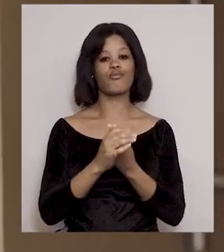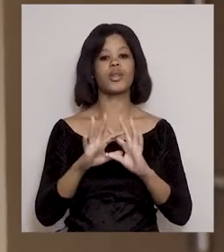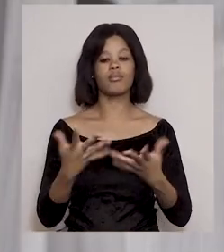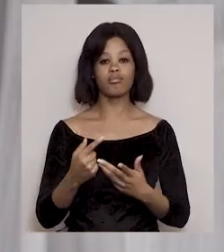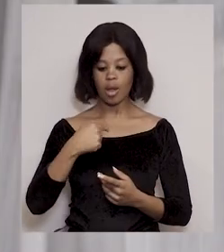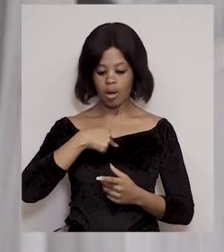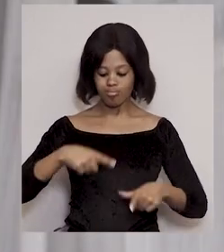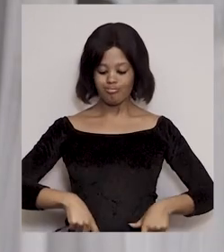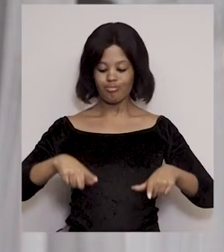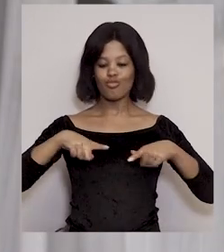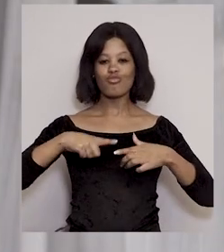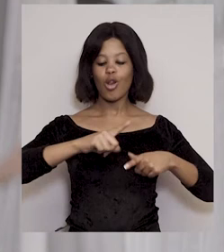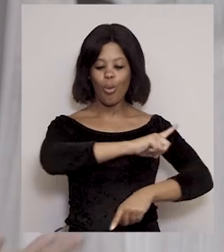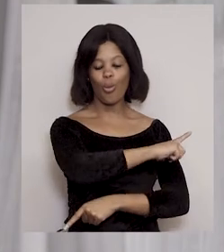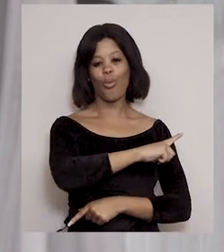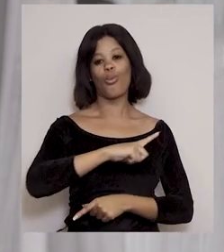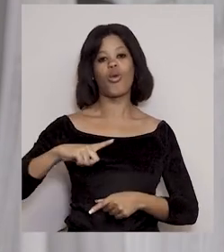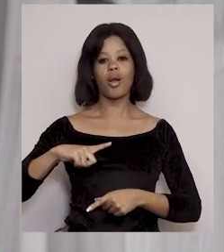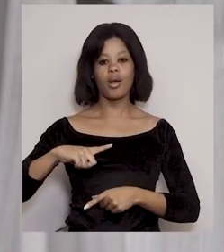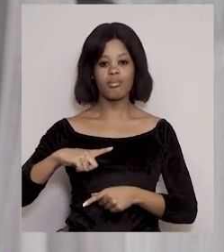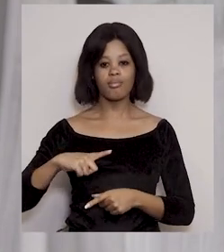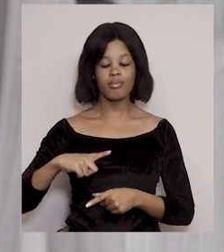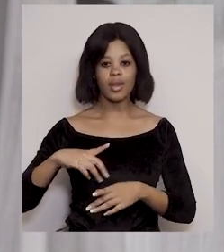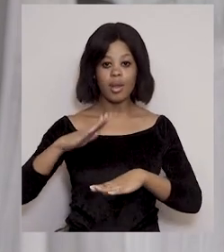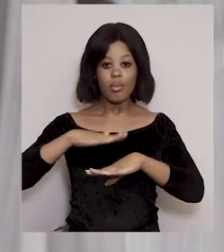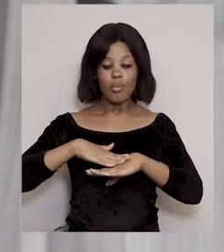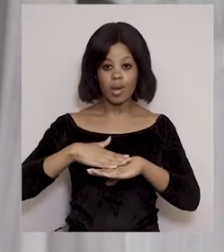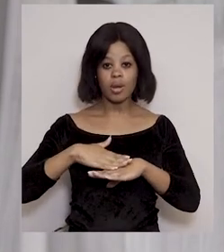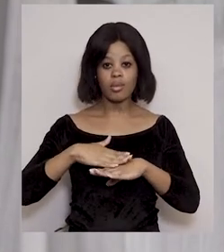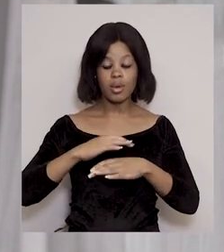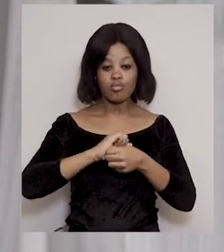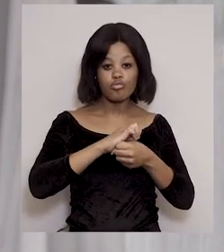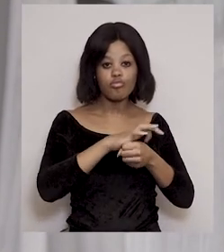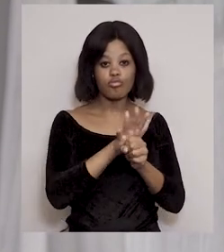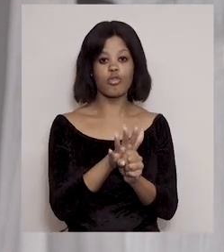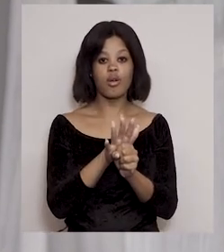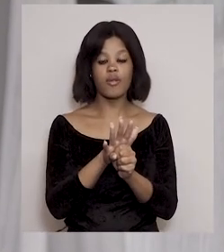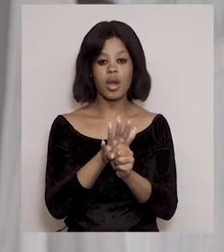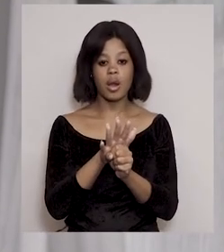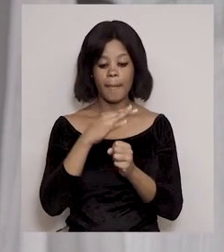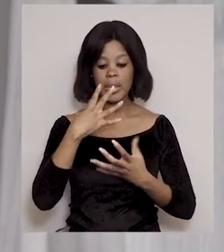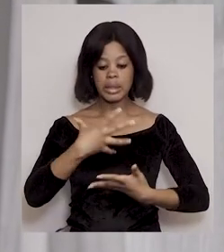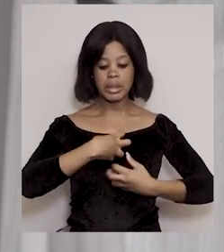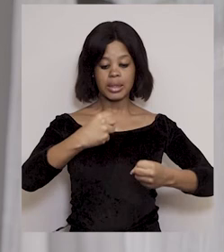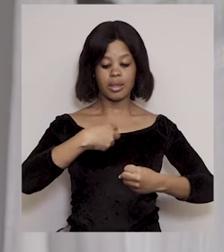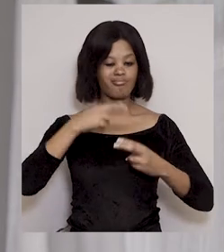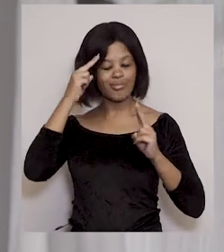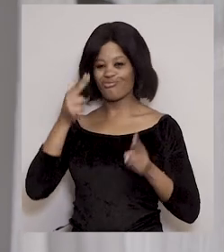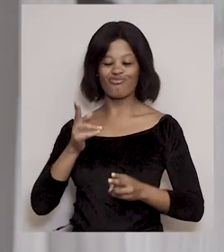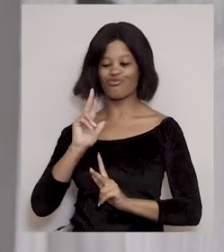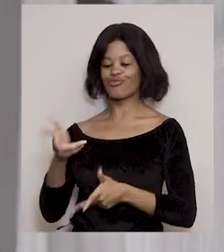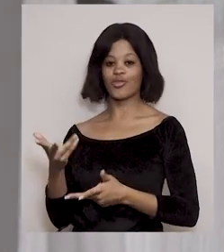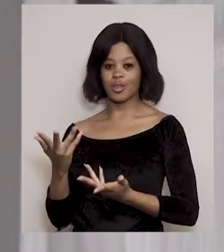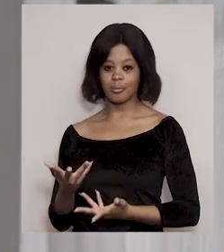it. I want to live very longer than I am at the moment, and really, COVID-19 shouldn't be the reason for me